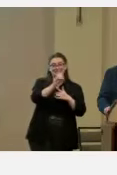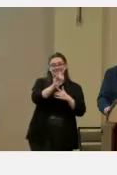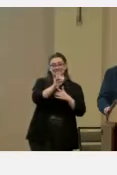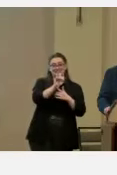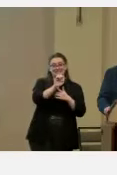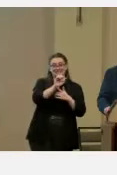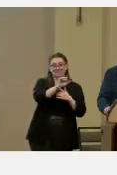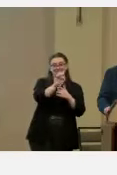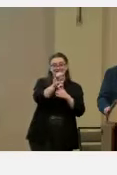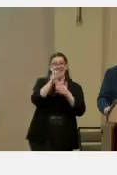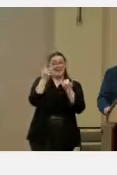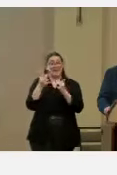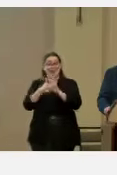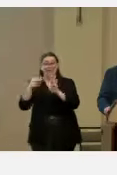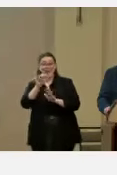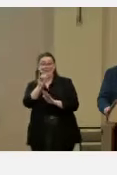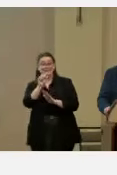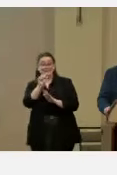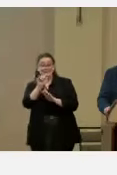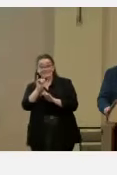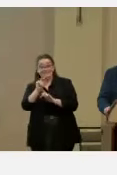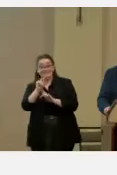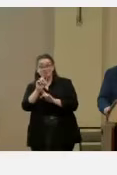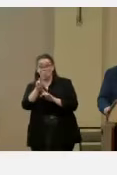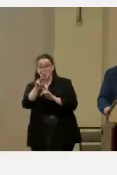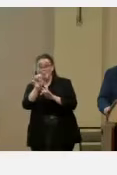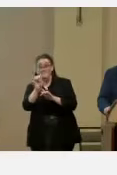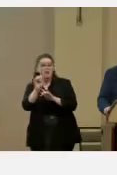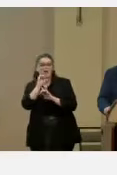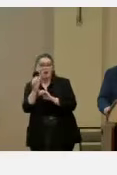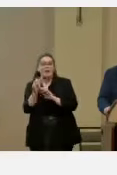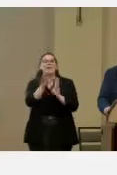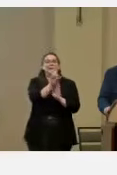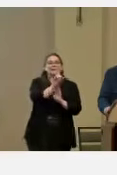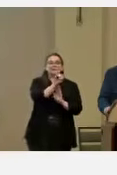It's called Sjogren's disease, and I don't want to get into the politics of that,